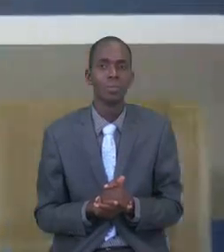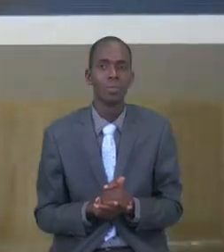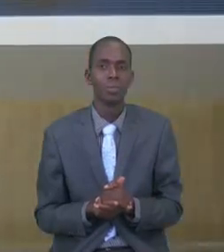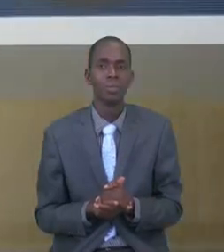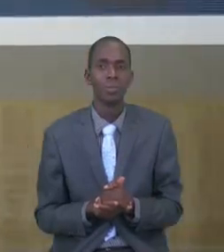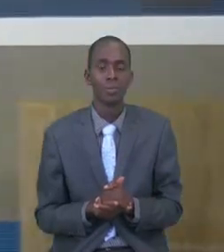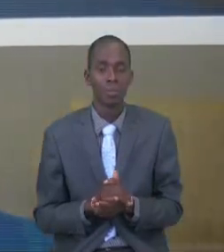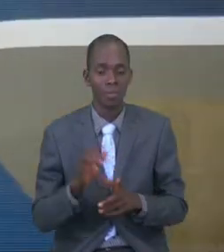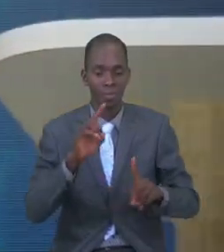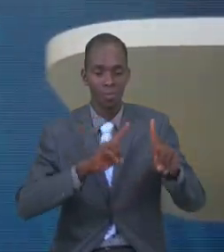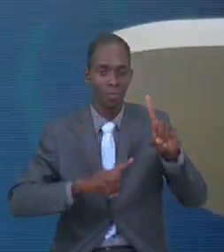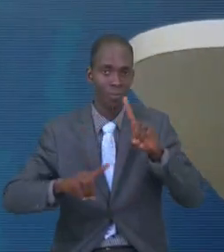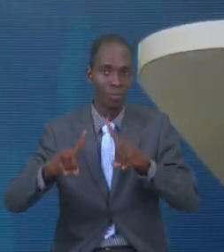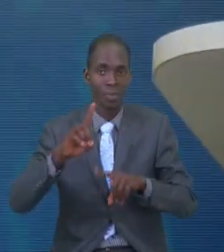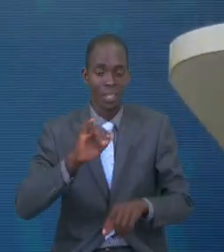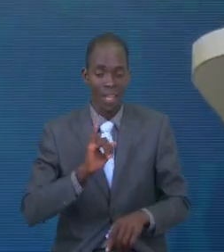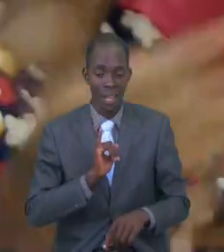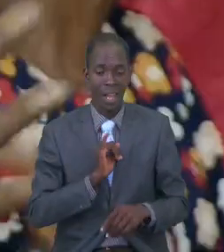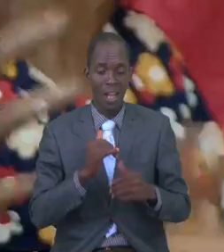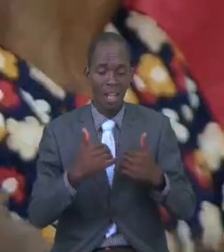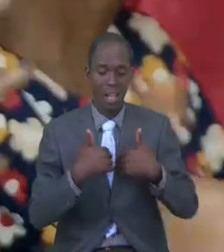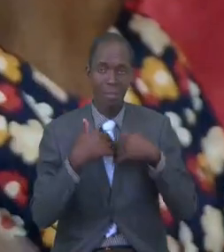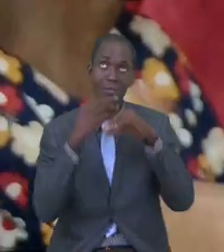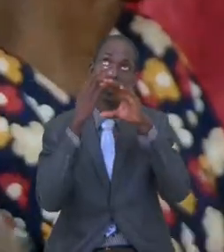I have received.